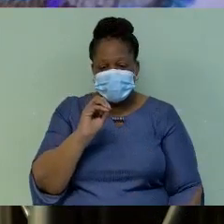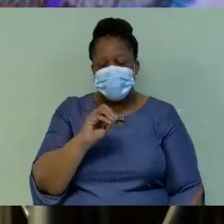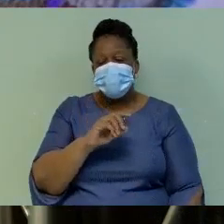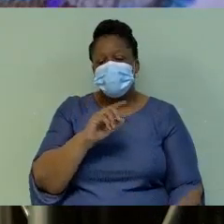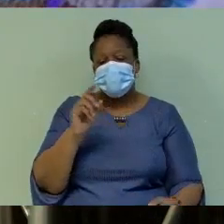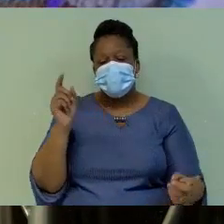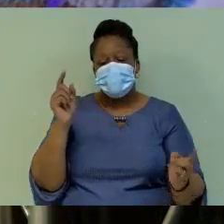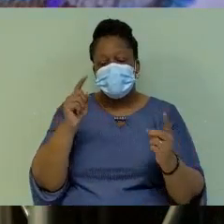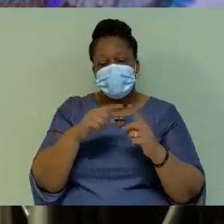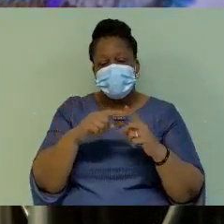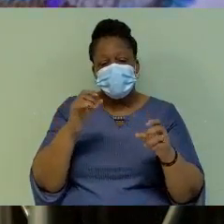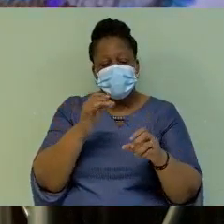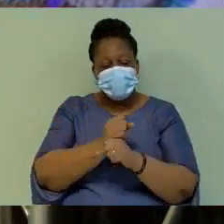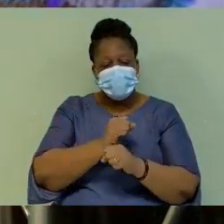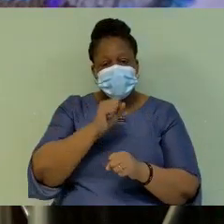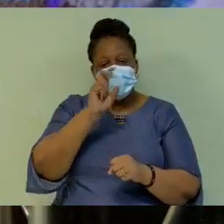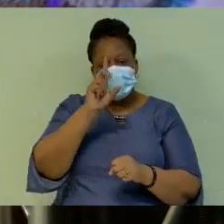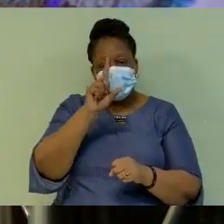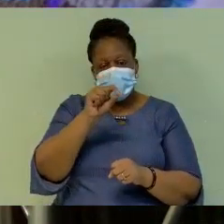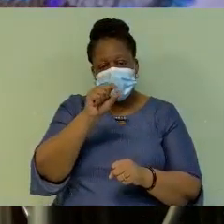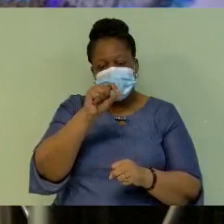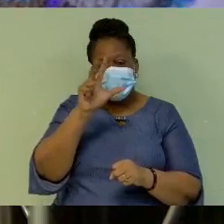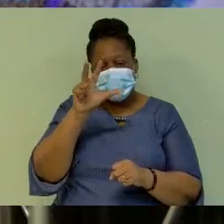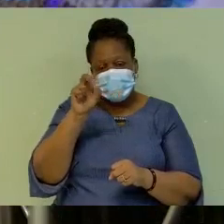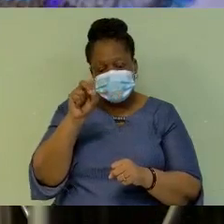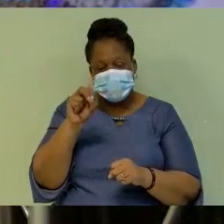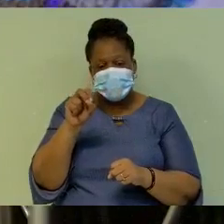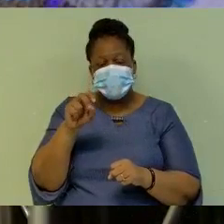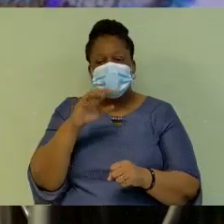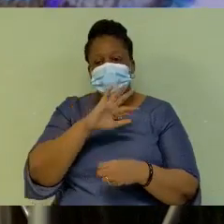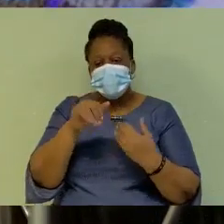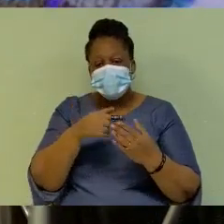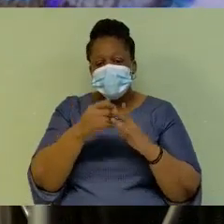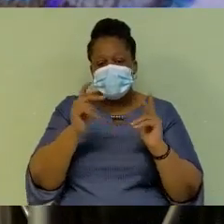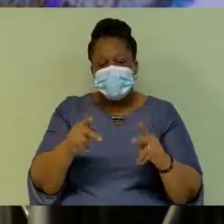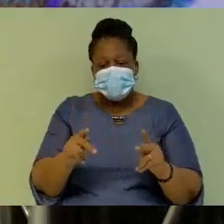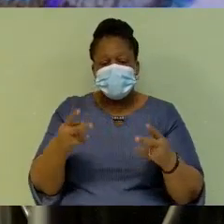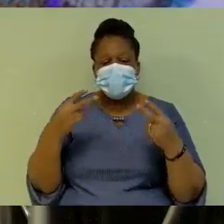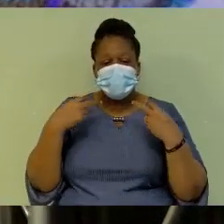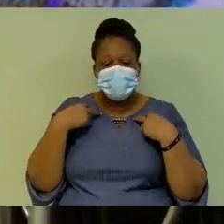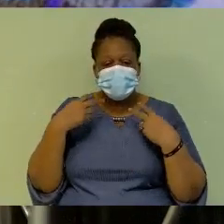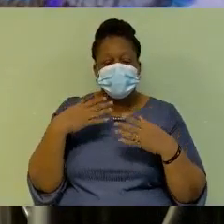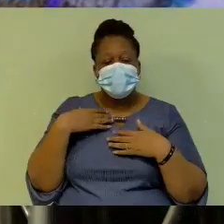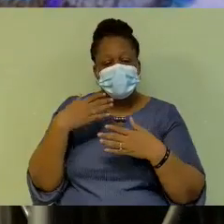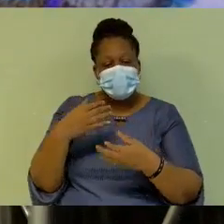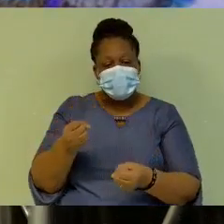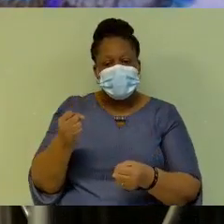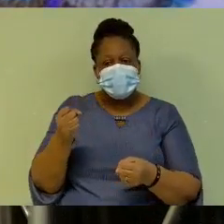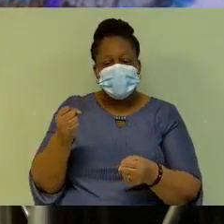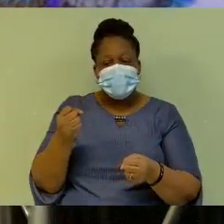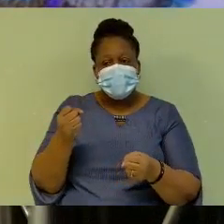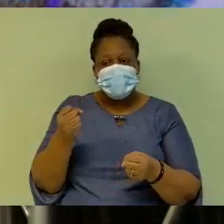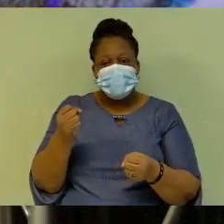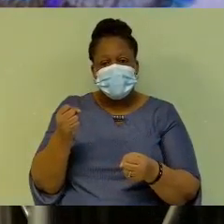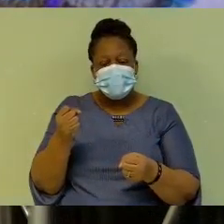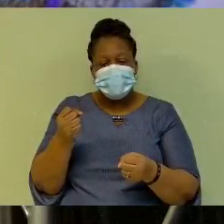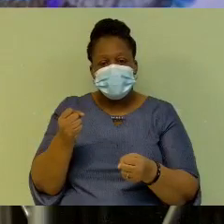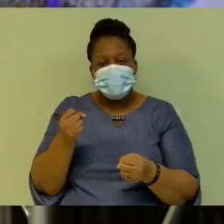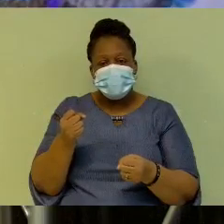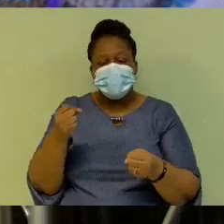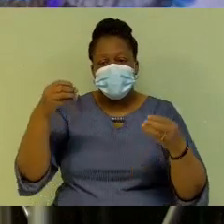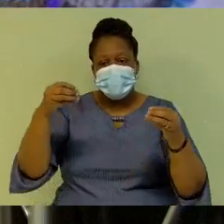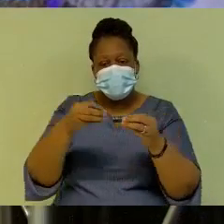the 2030 goal of universal health coverage, there needs to be added some 9 million more nurses and midwives